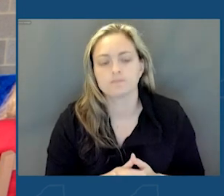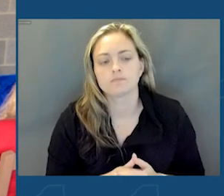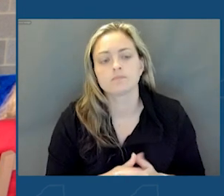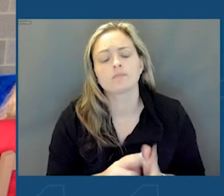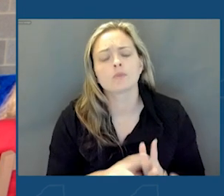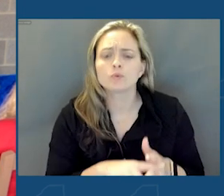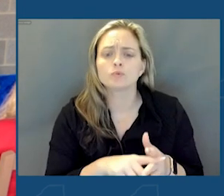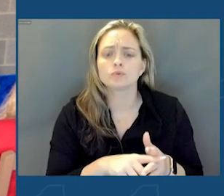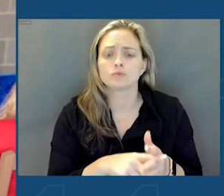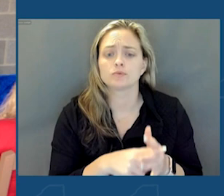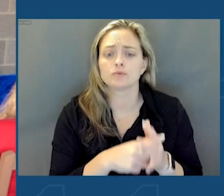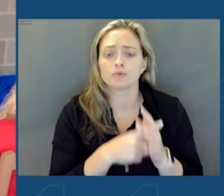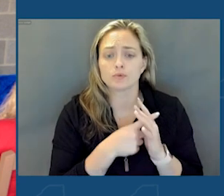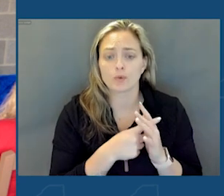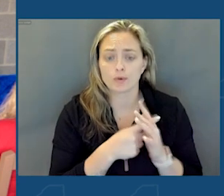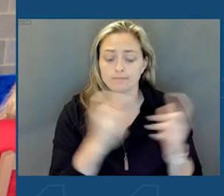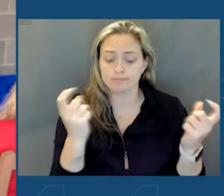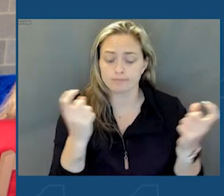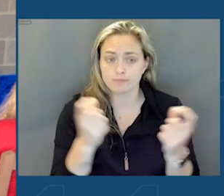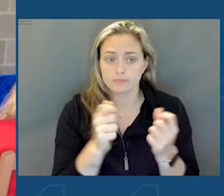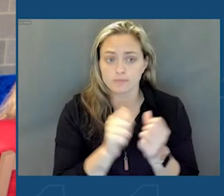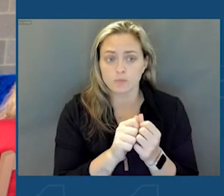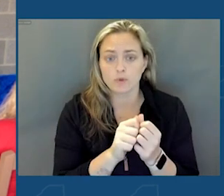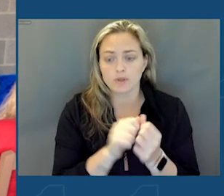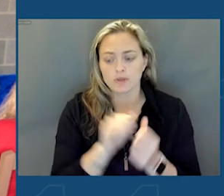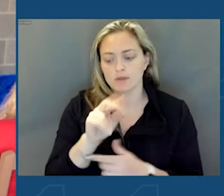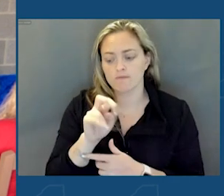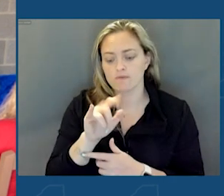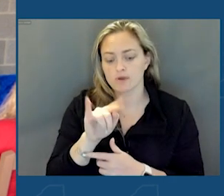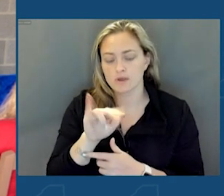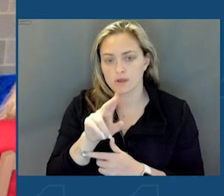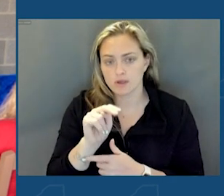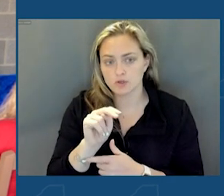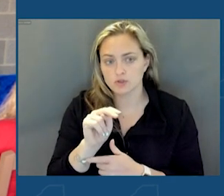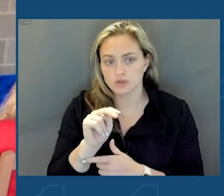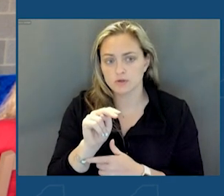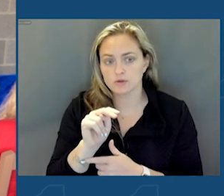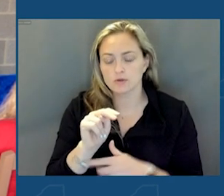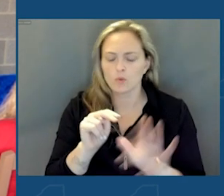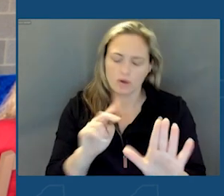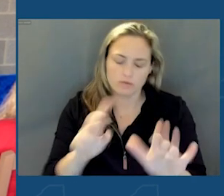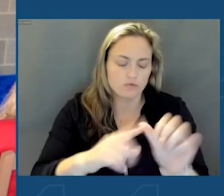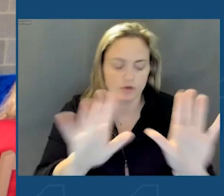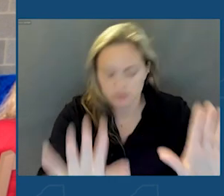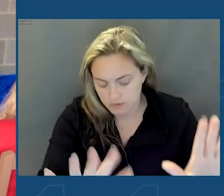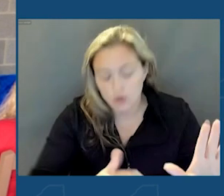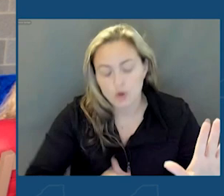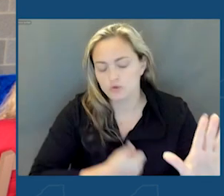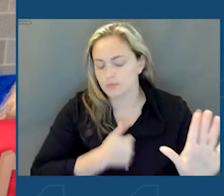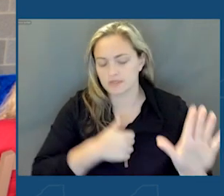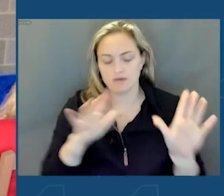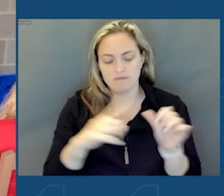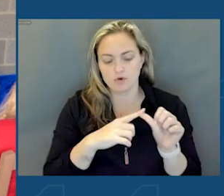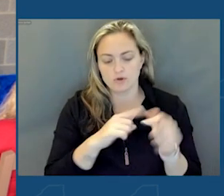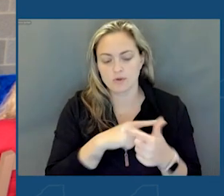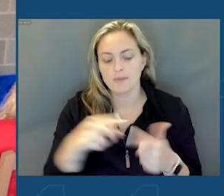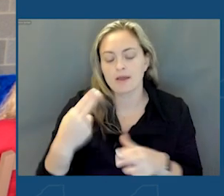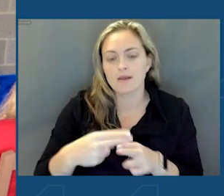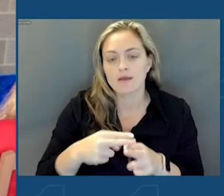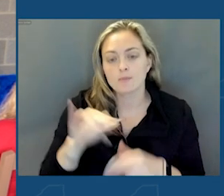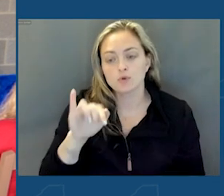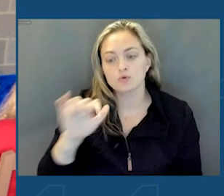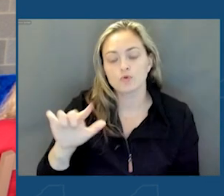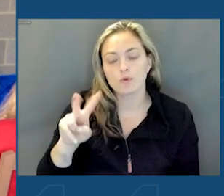our ceremony with the invocation with veteran. First of all, let me introduce myself. My name is Joel Evans,